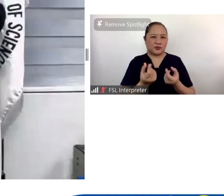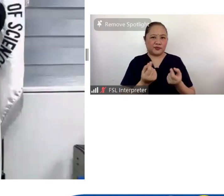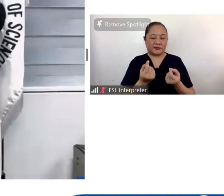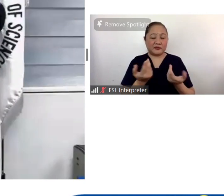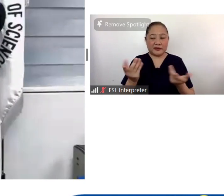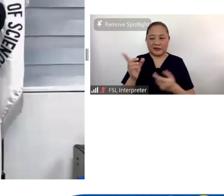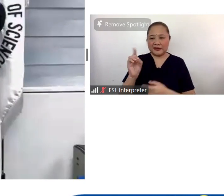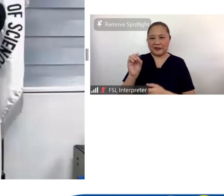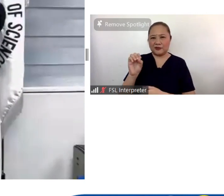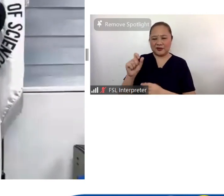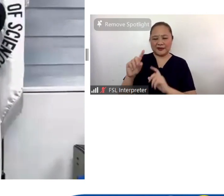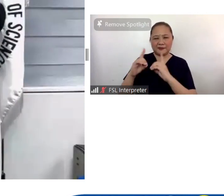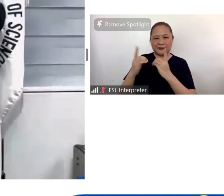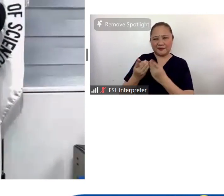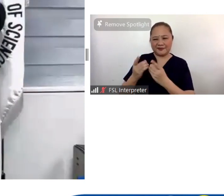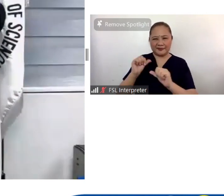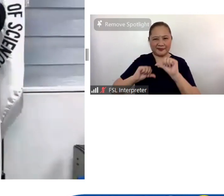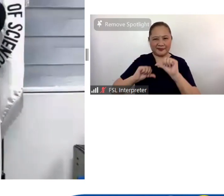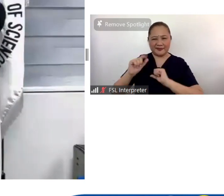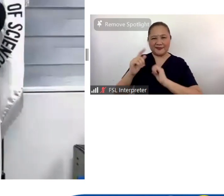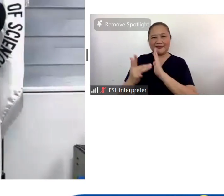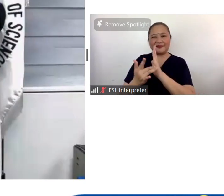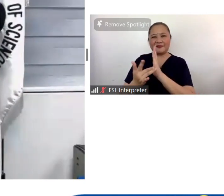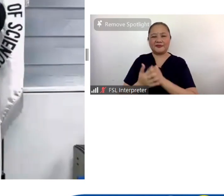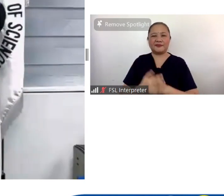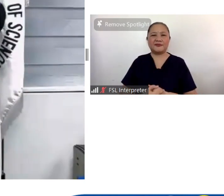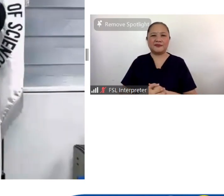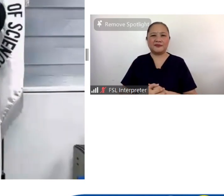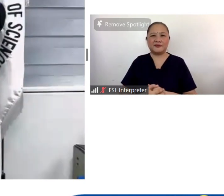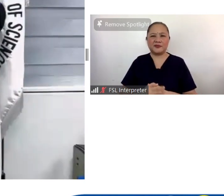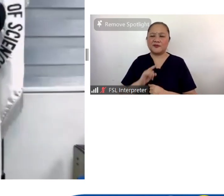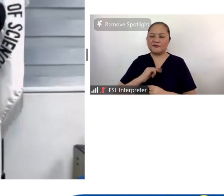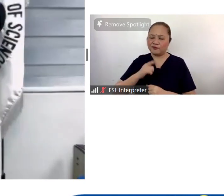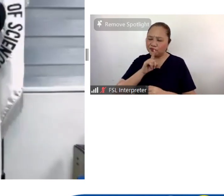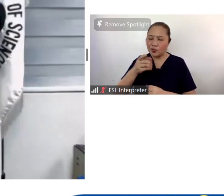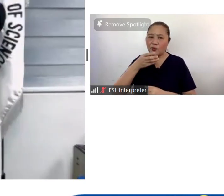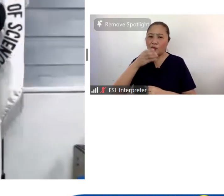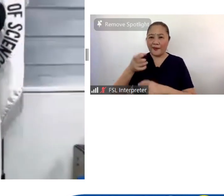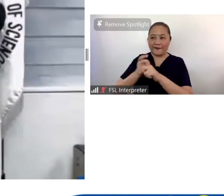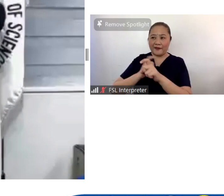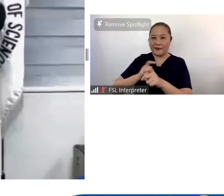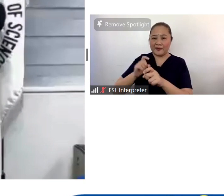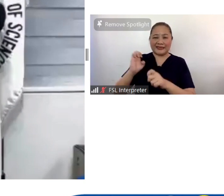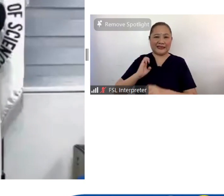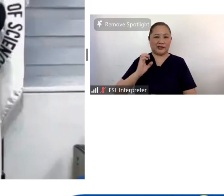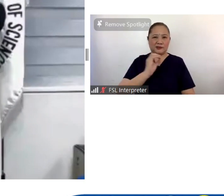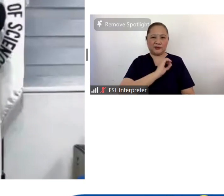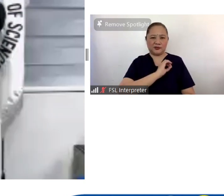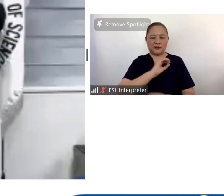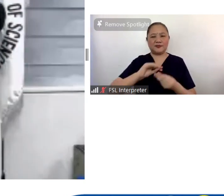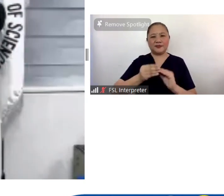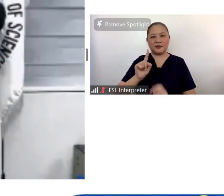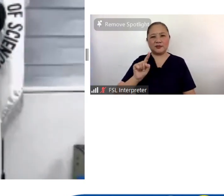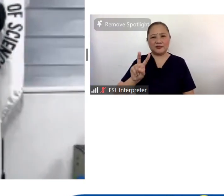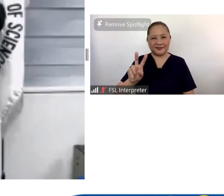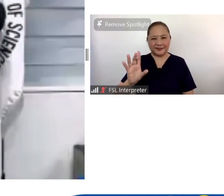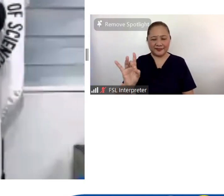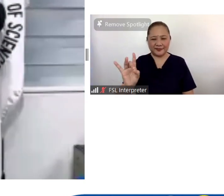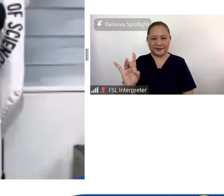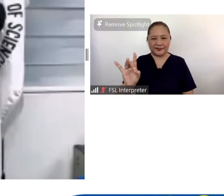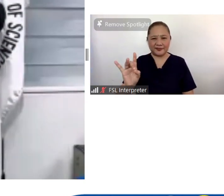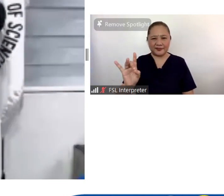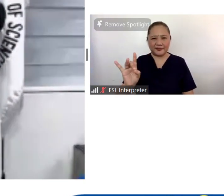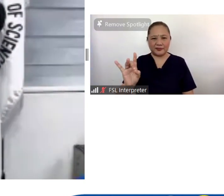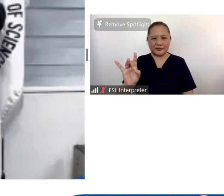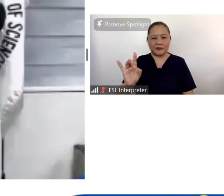of Science and Technology. We take our marching orders from Executive Order number 128, which